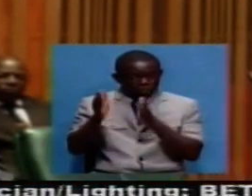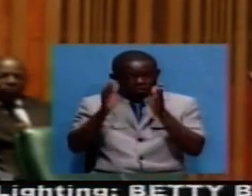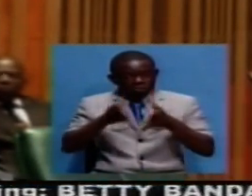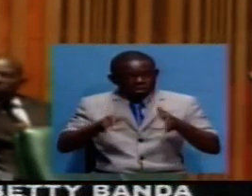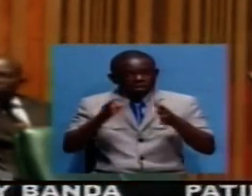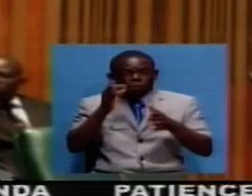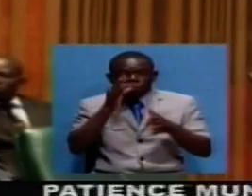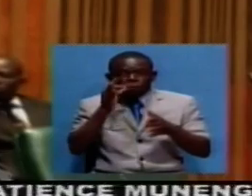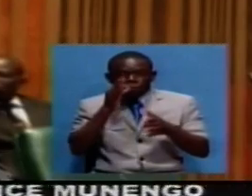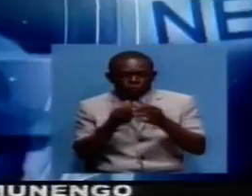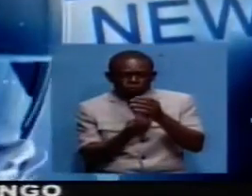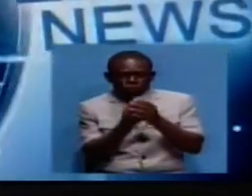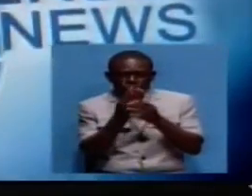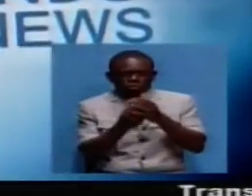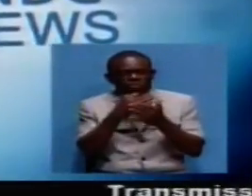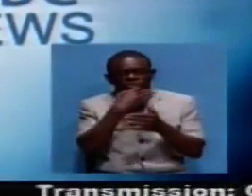country.